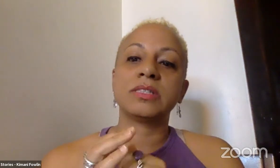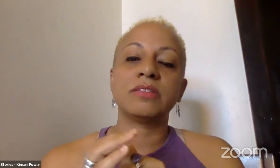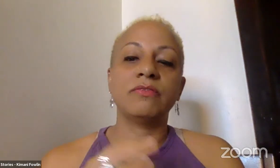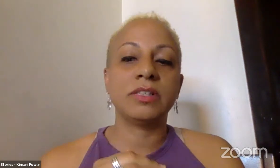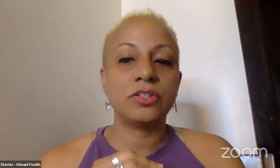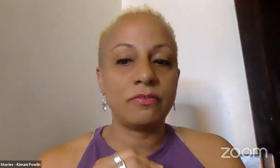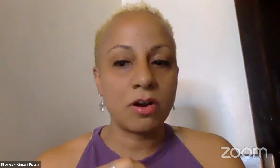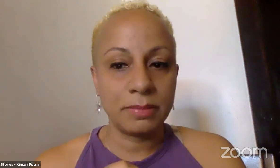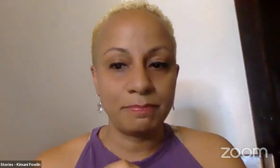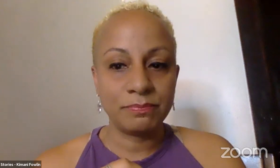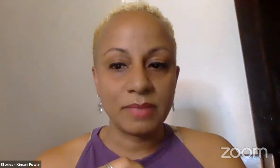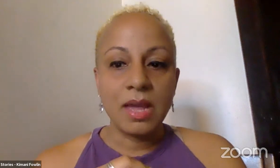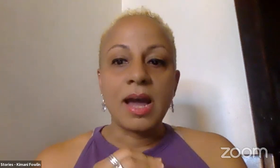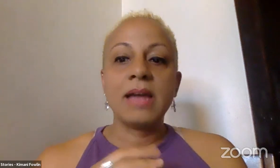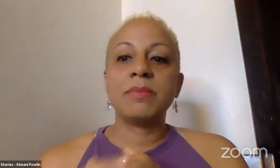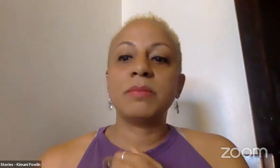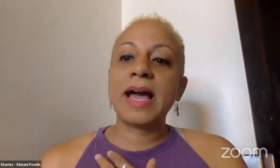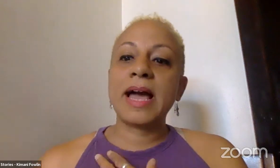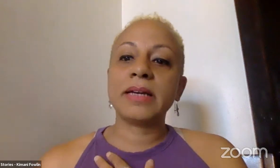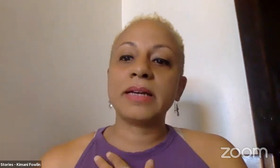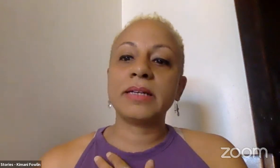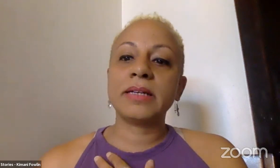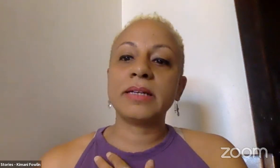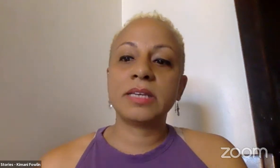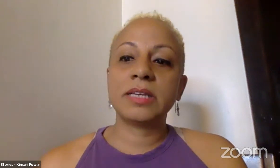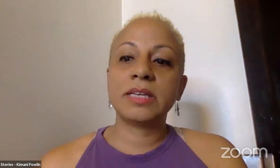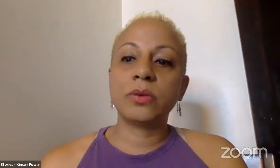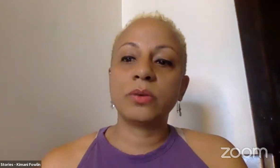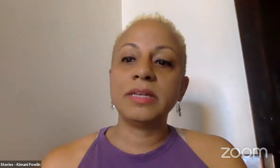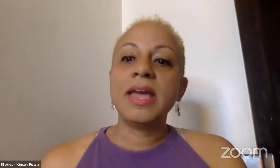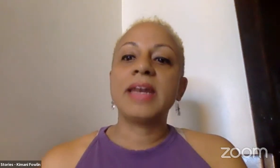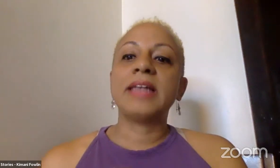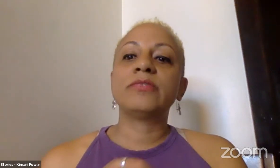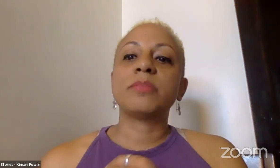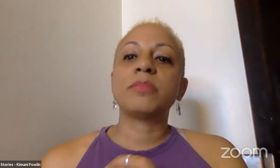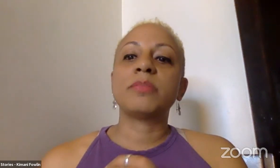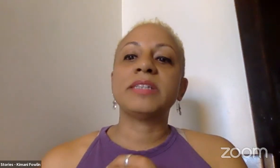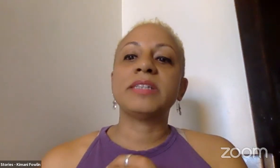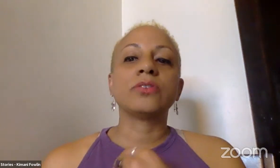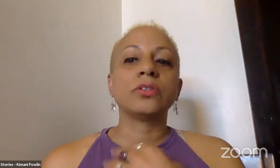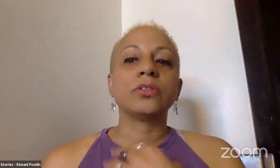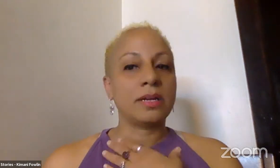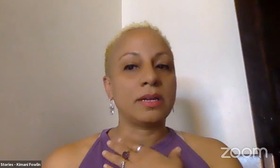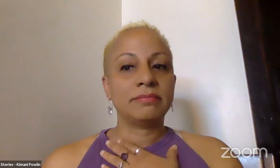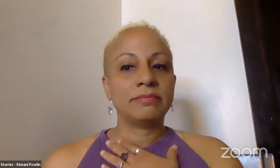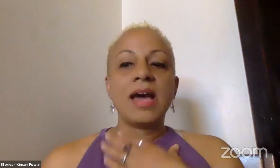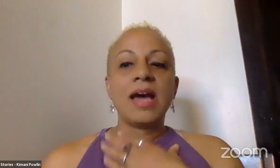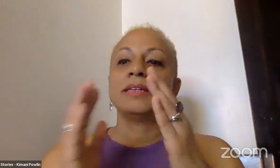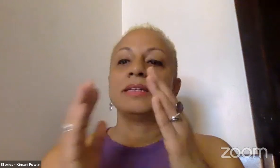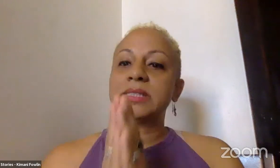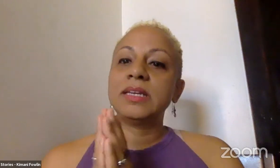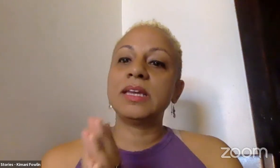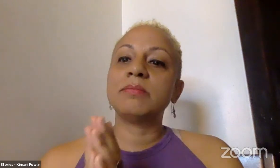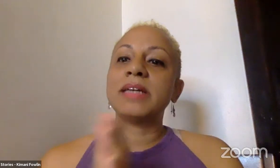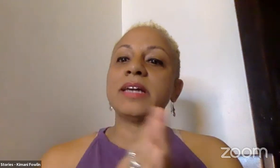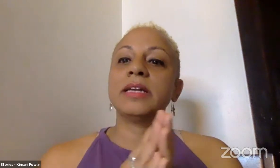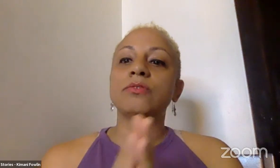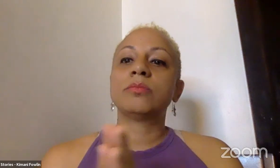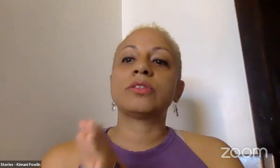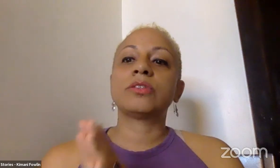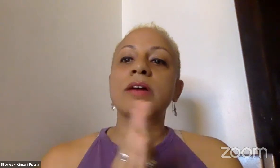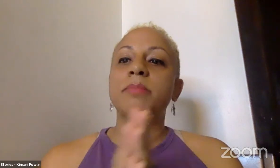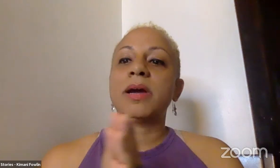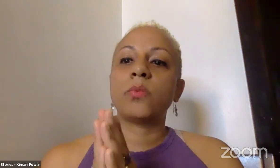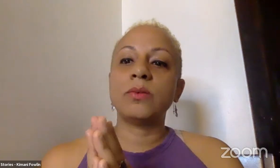known as the Village of Harlem. I am a Black, non-disabled woman, and I live with my 10-year-old son. I am sitting in my dining